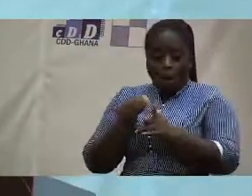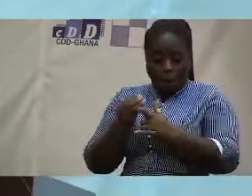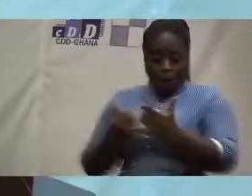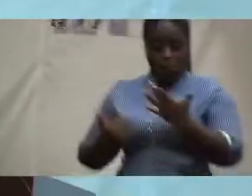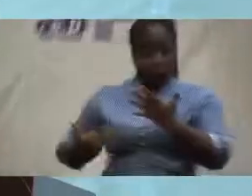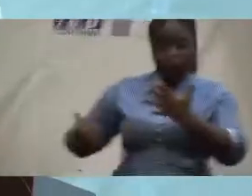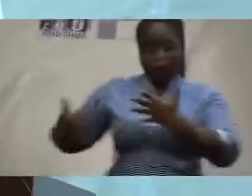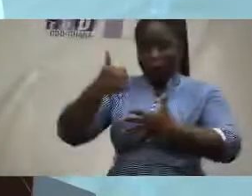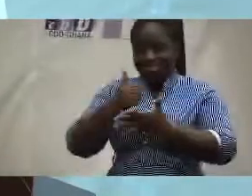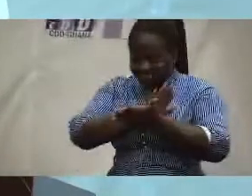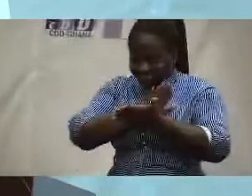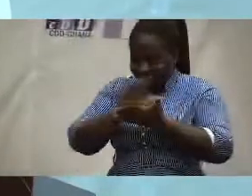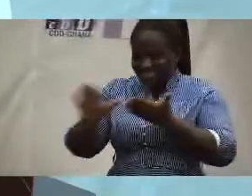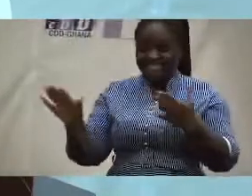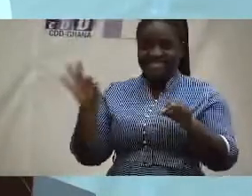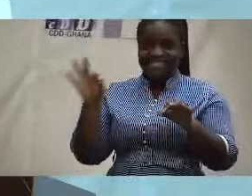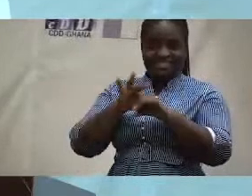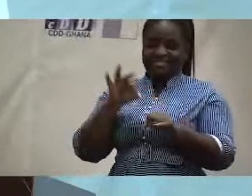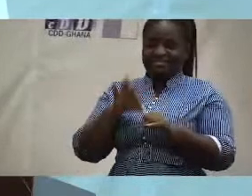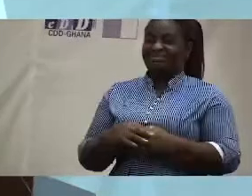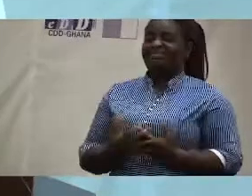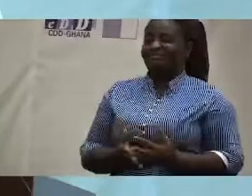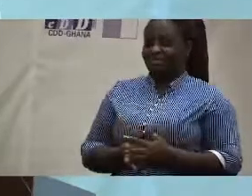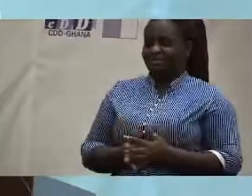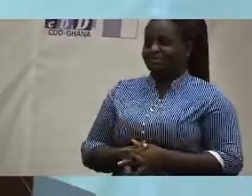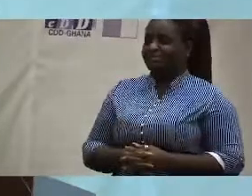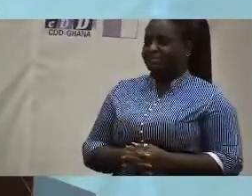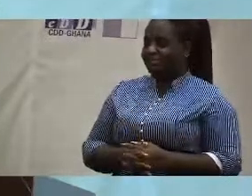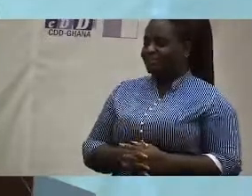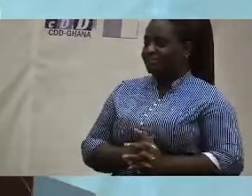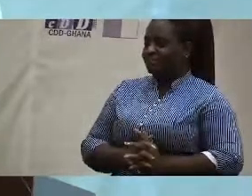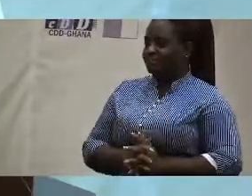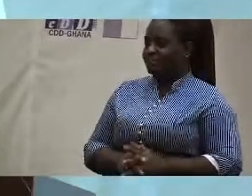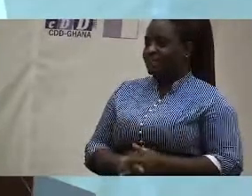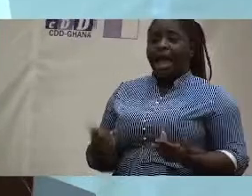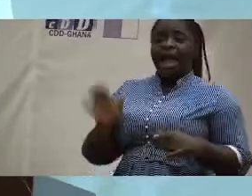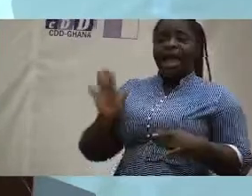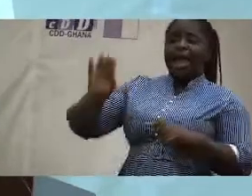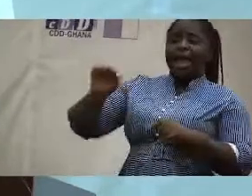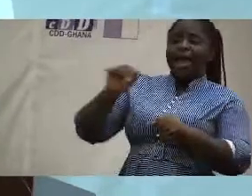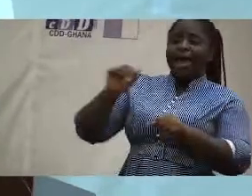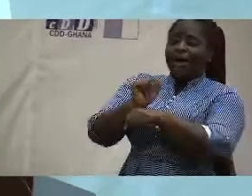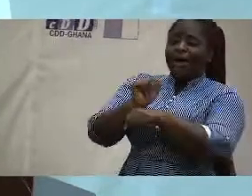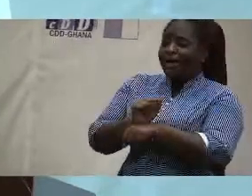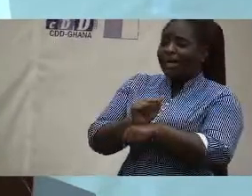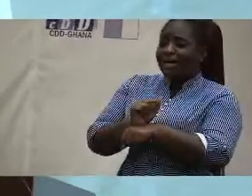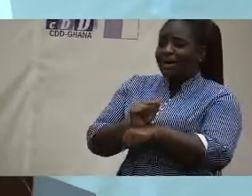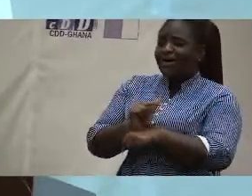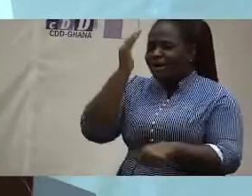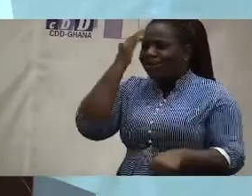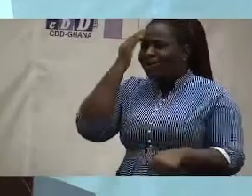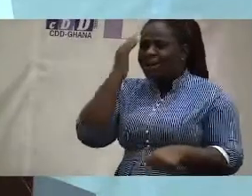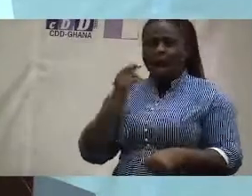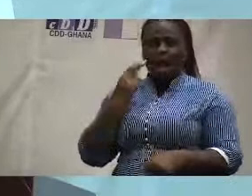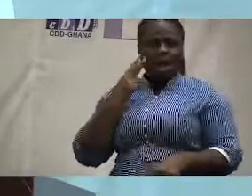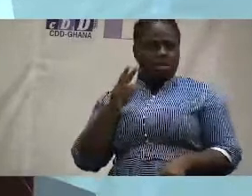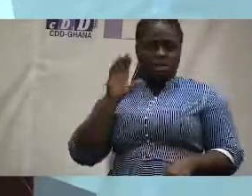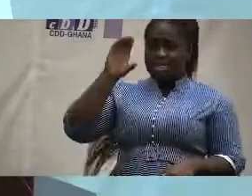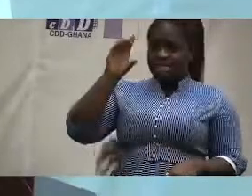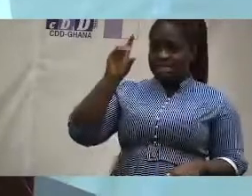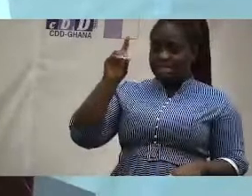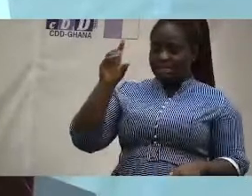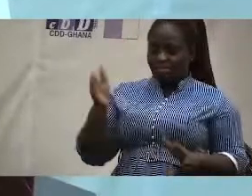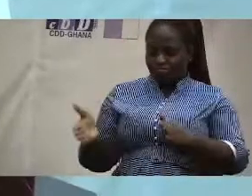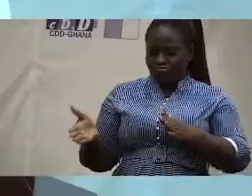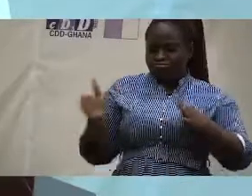promoting transparency in elections. Her work notably saw the CDD move from